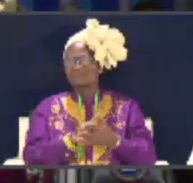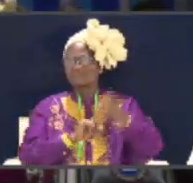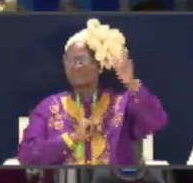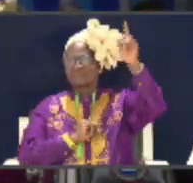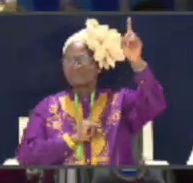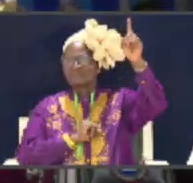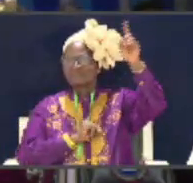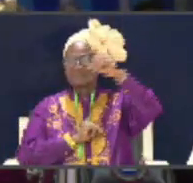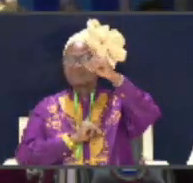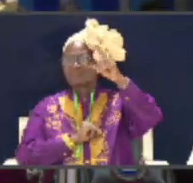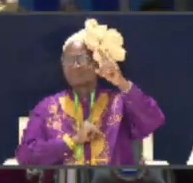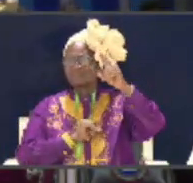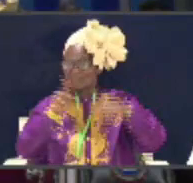pastor.